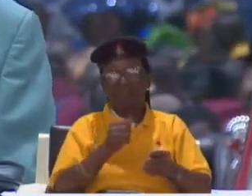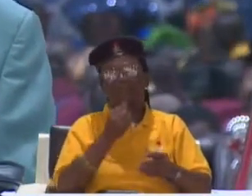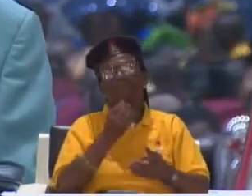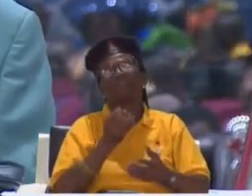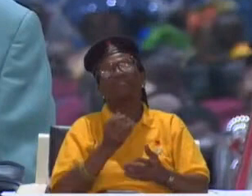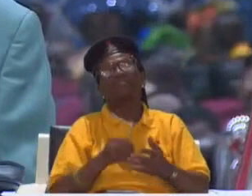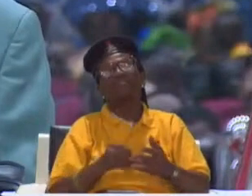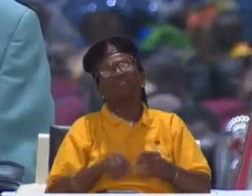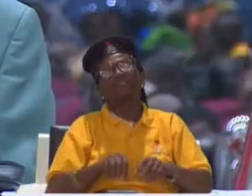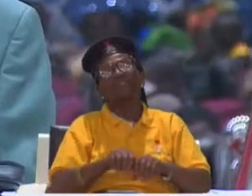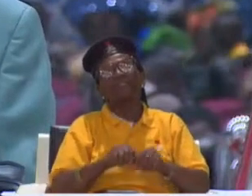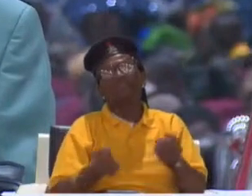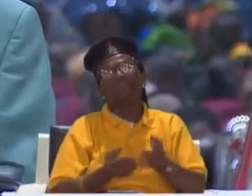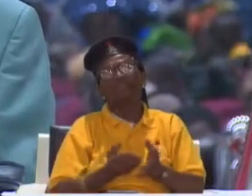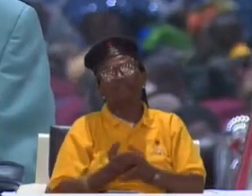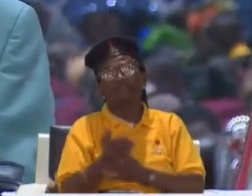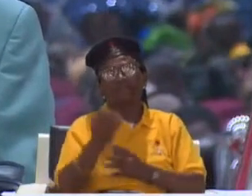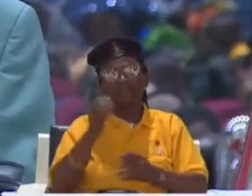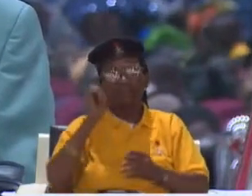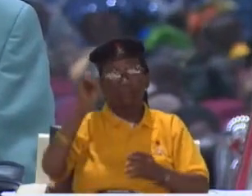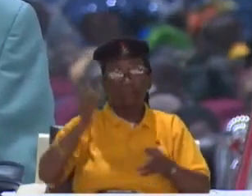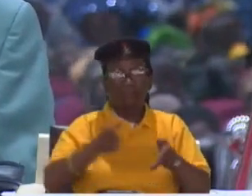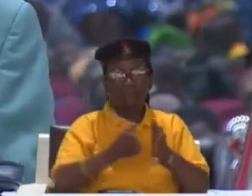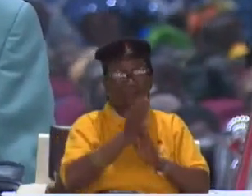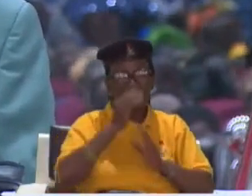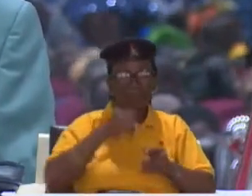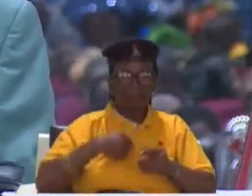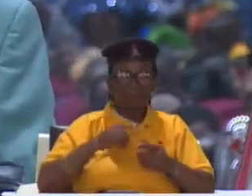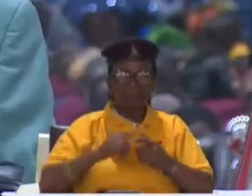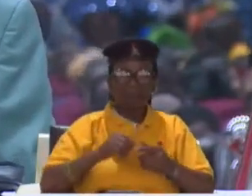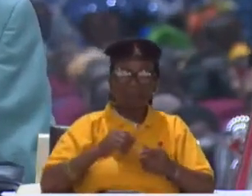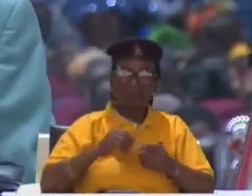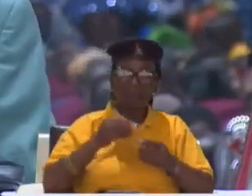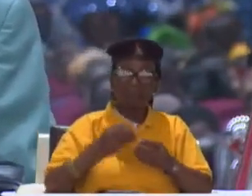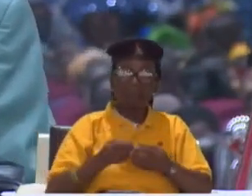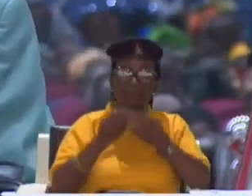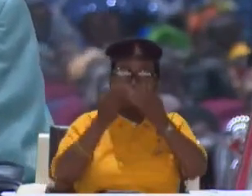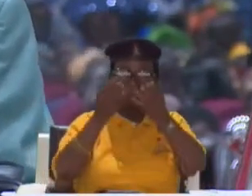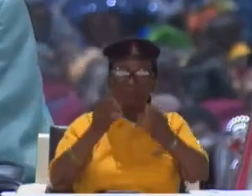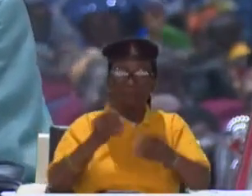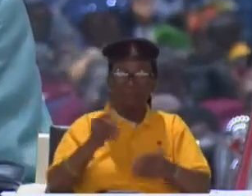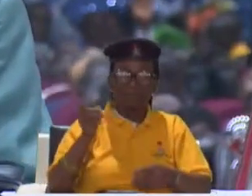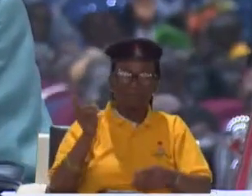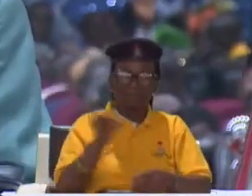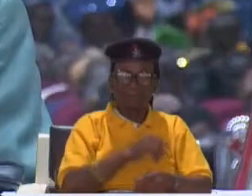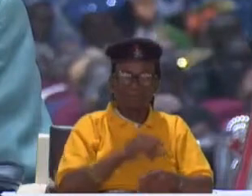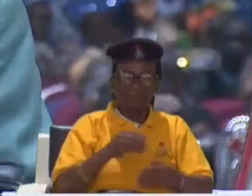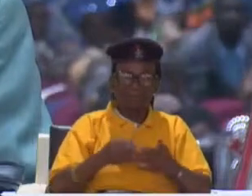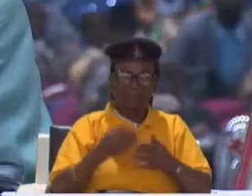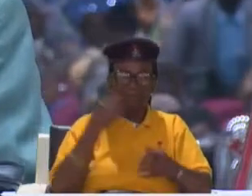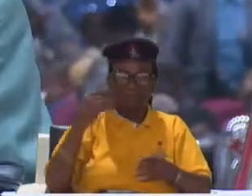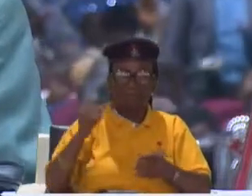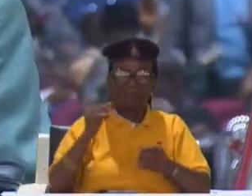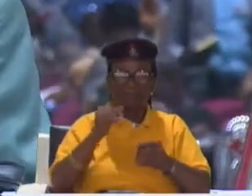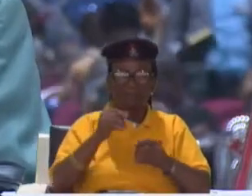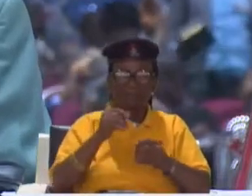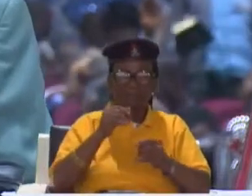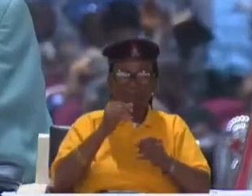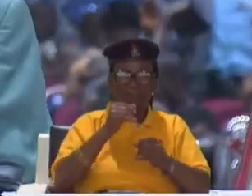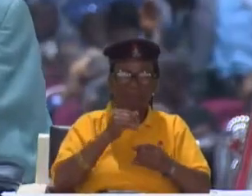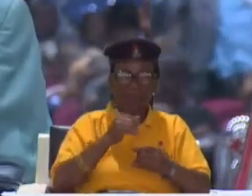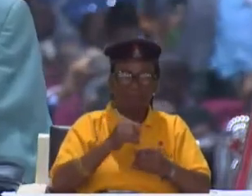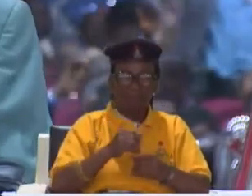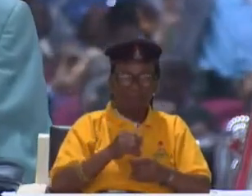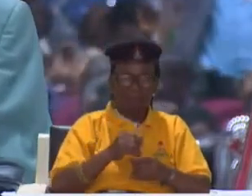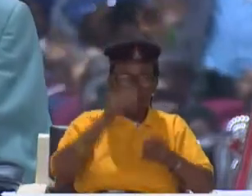He asked me to inform you before the end of this month you will get